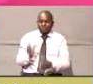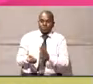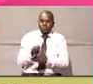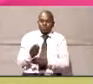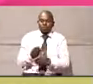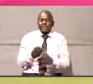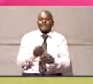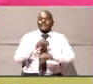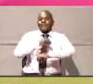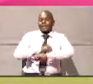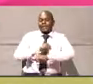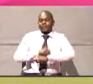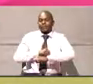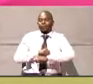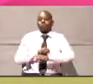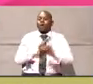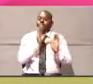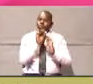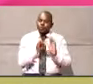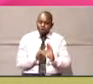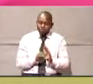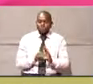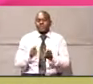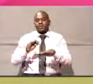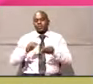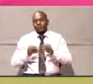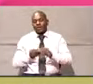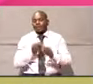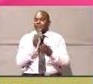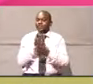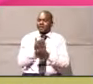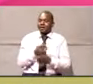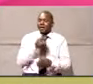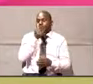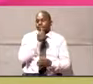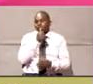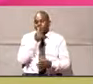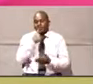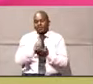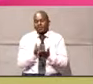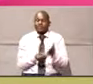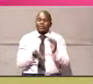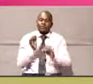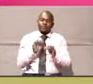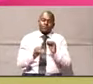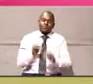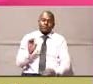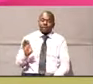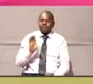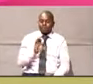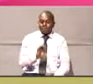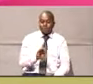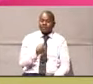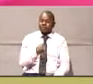one, so that we get partners, stakeholders, industries, private sector to contribute to this fund. And once this fund is